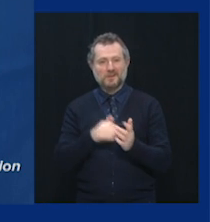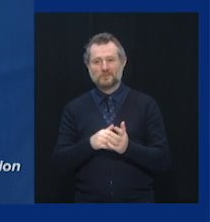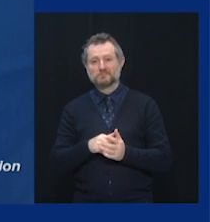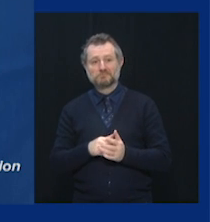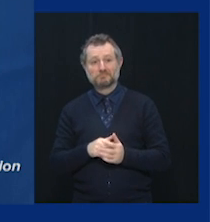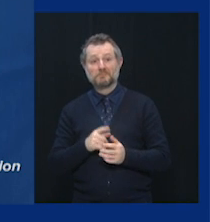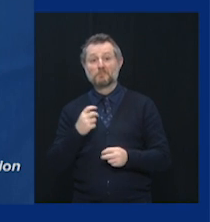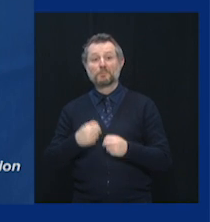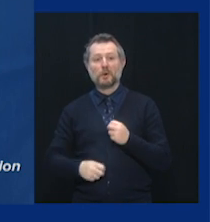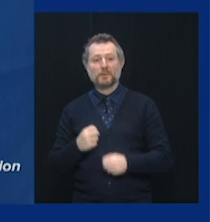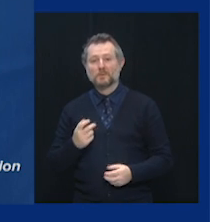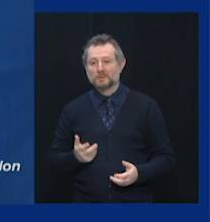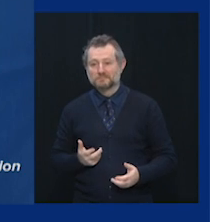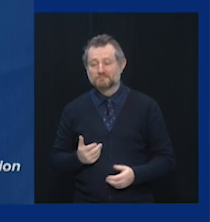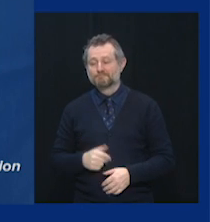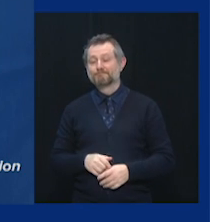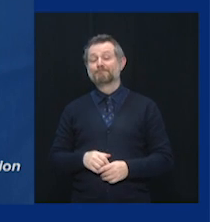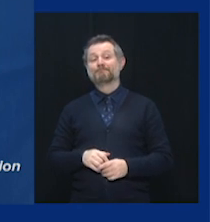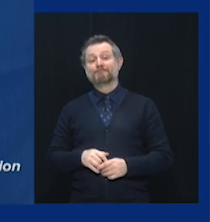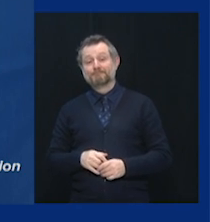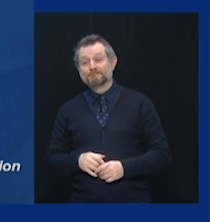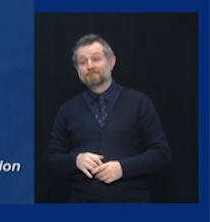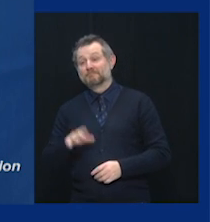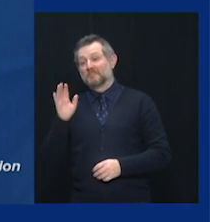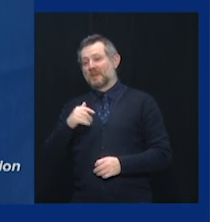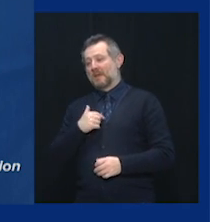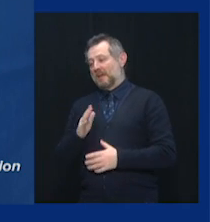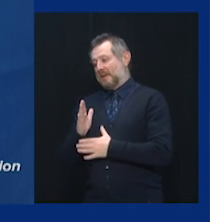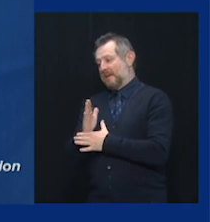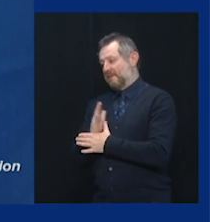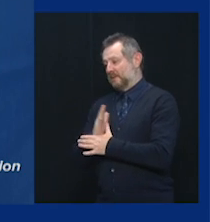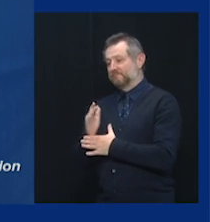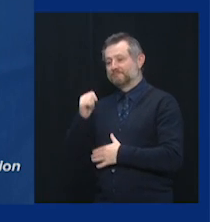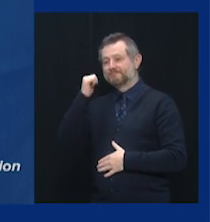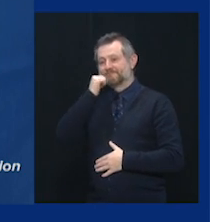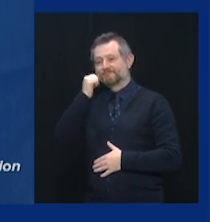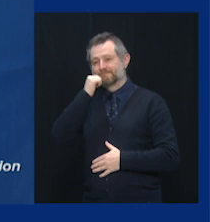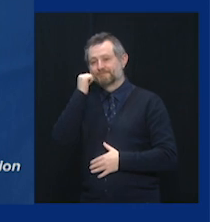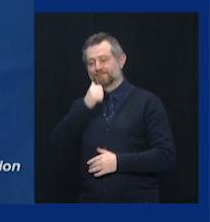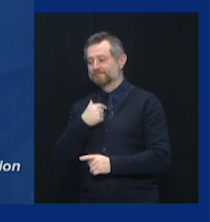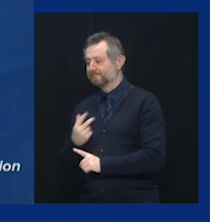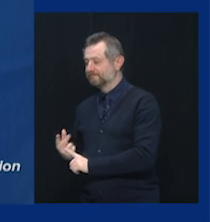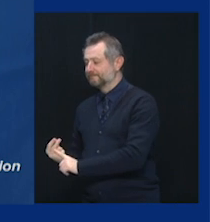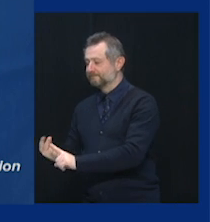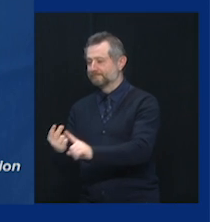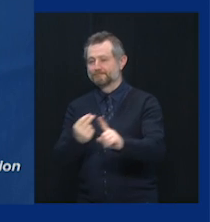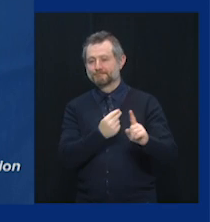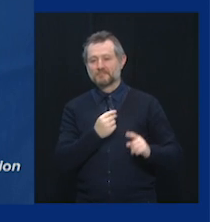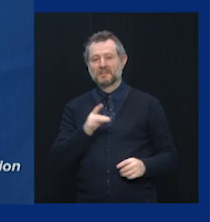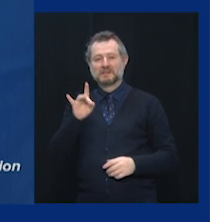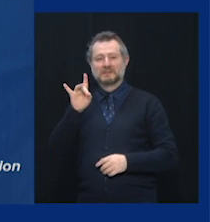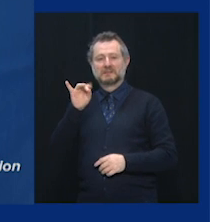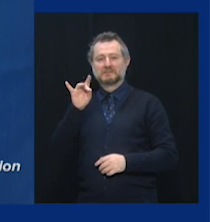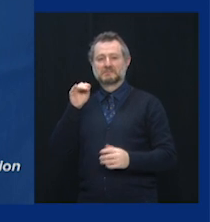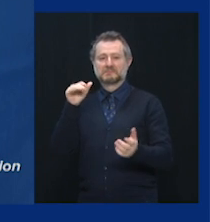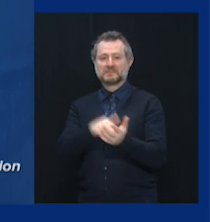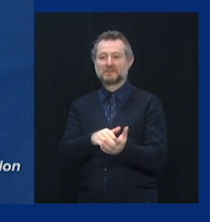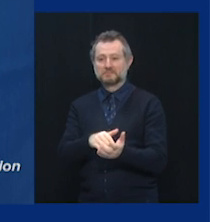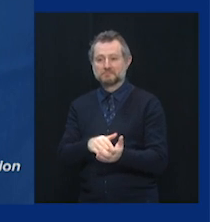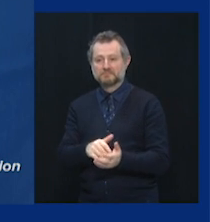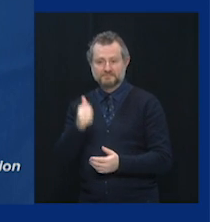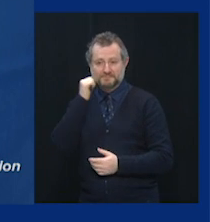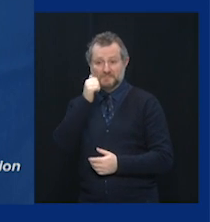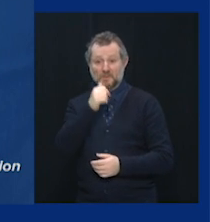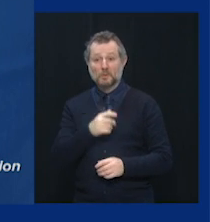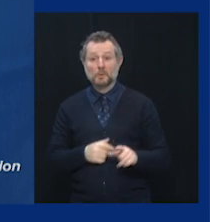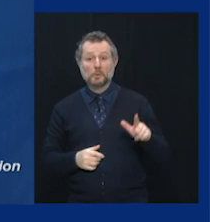is, we administer about 80,000 dosages per day, right? So 28,000 does